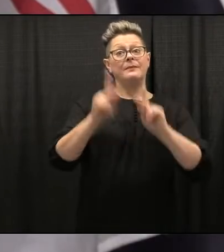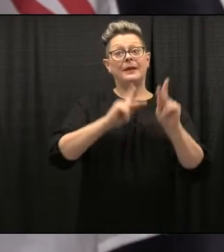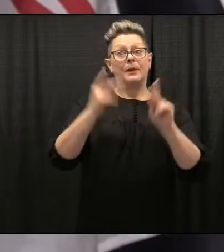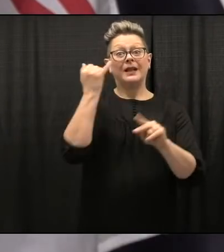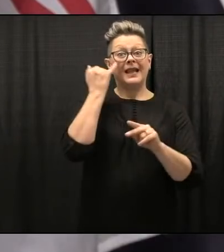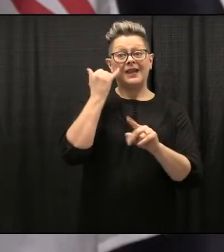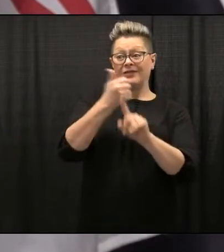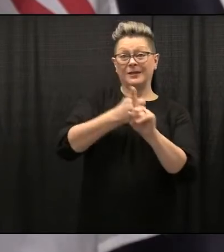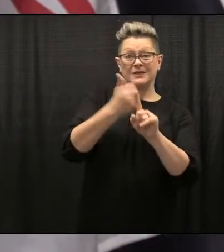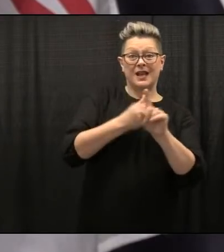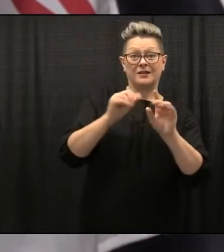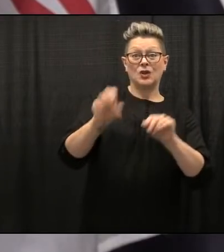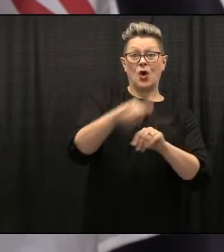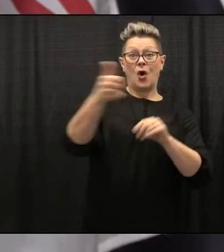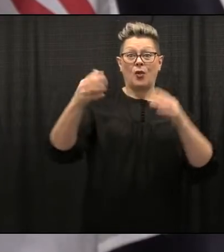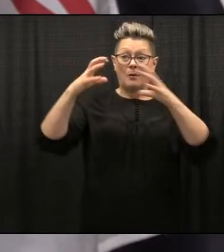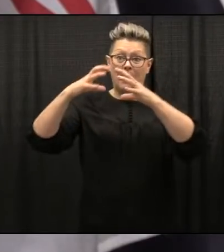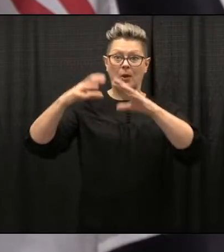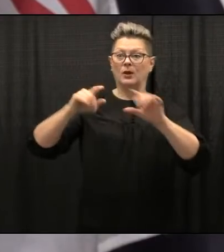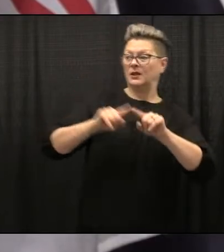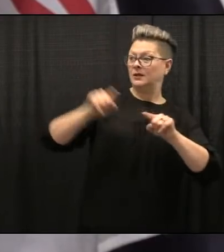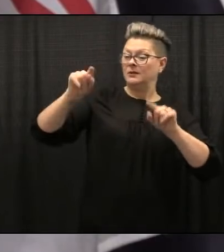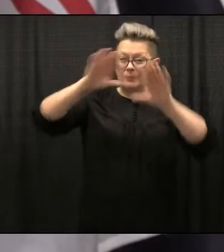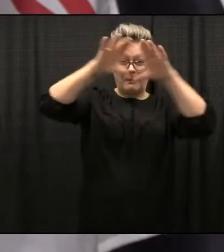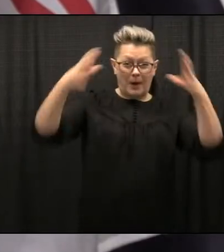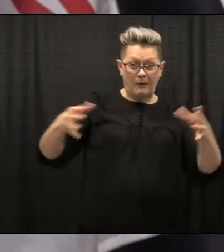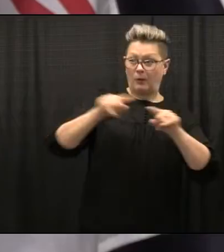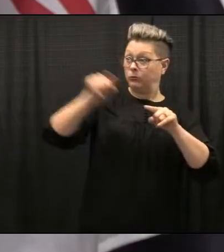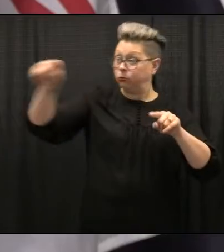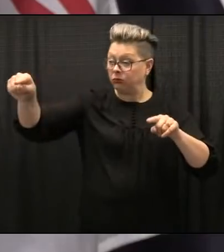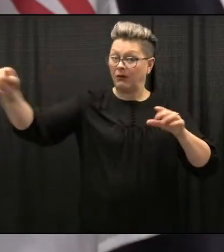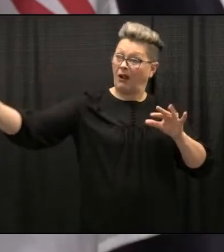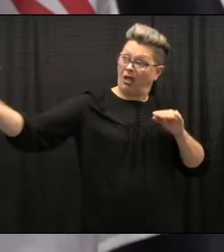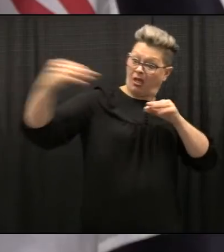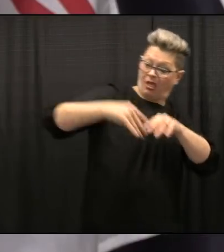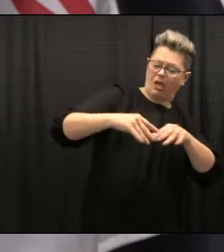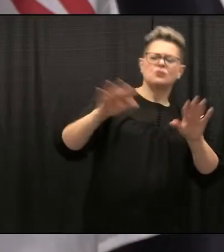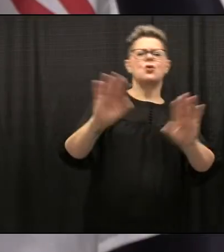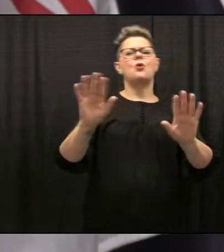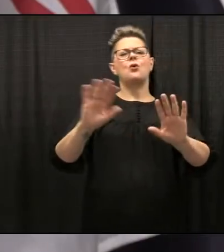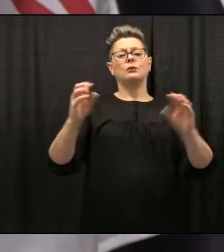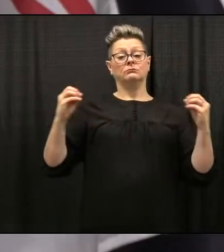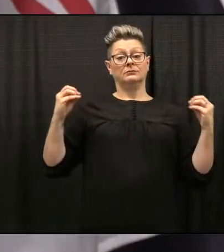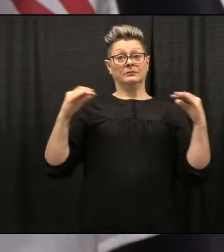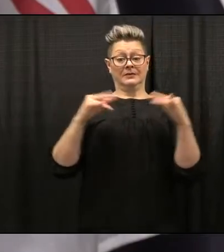one another's close, consistent contacts. Gatherings in the home are among